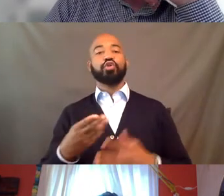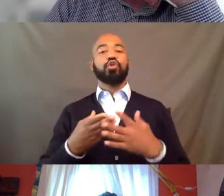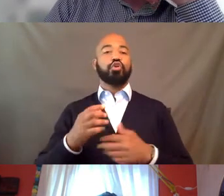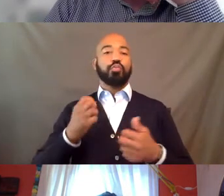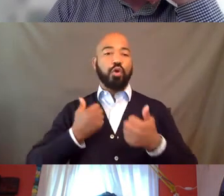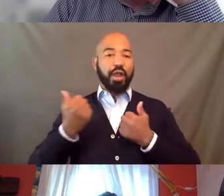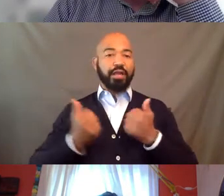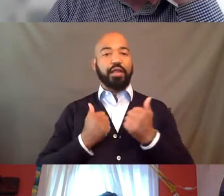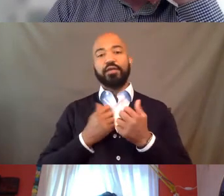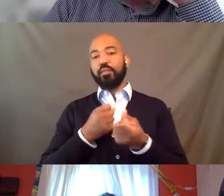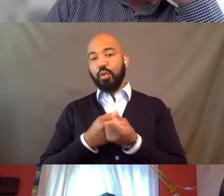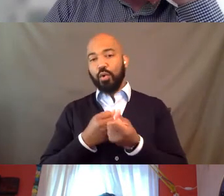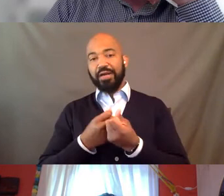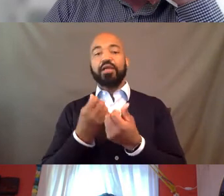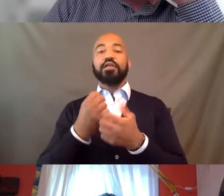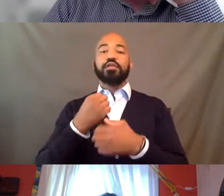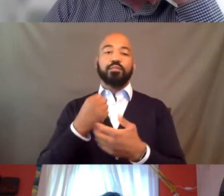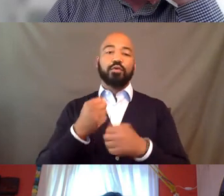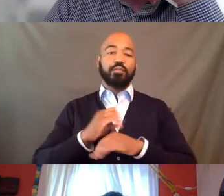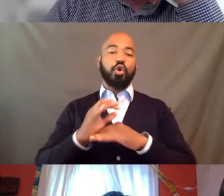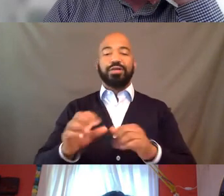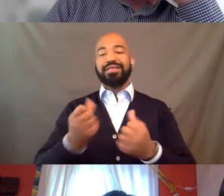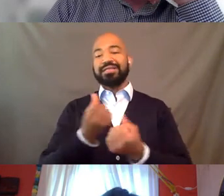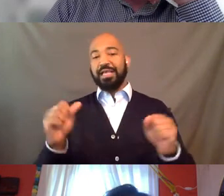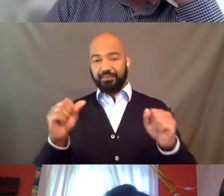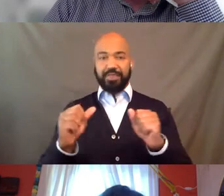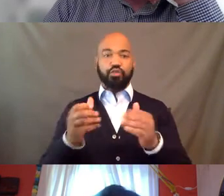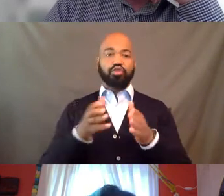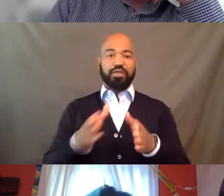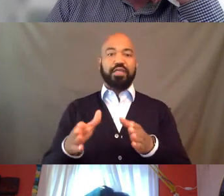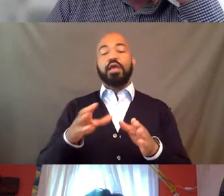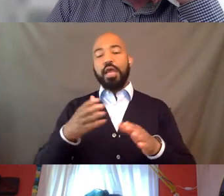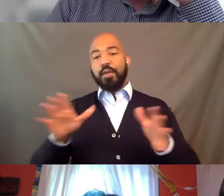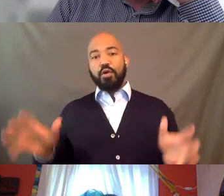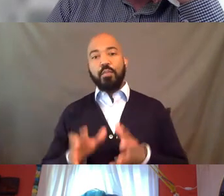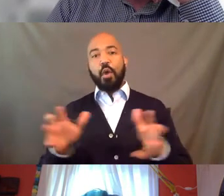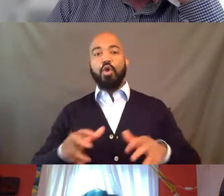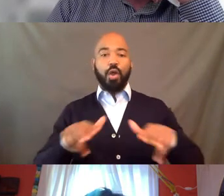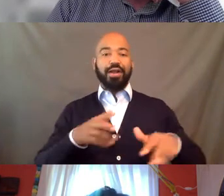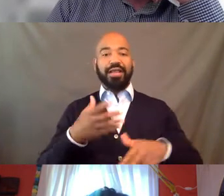and support to prioritize safer streets and elevate the status of walking and biking in the city of Milwaukee.